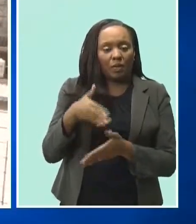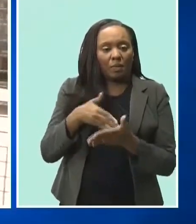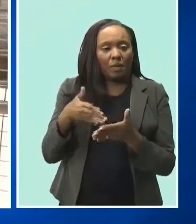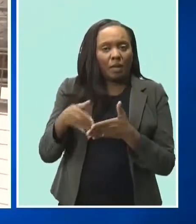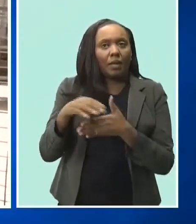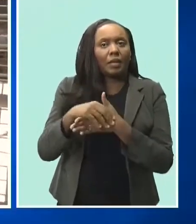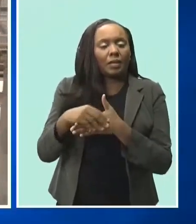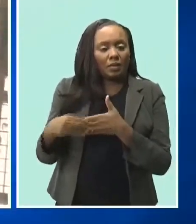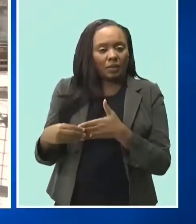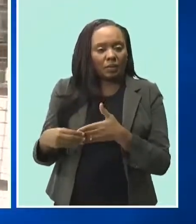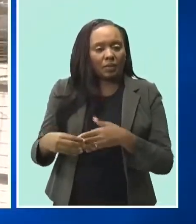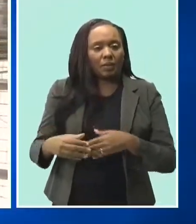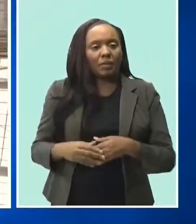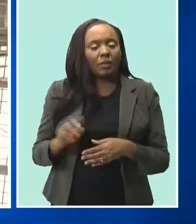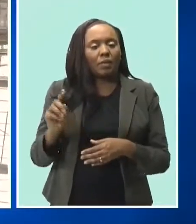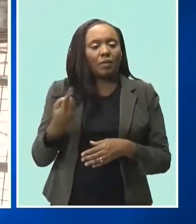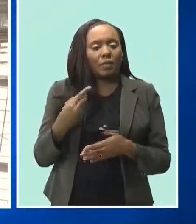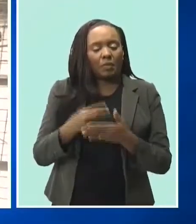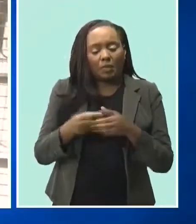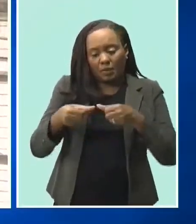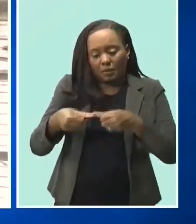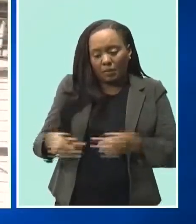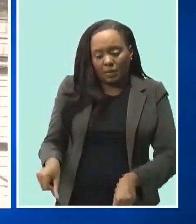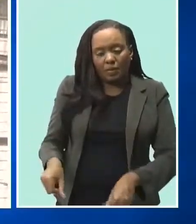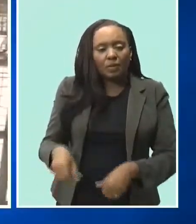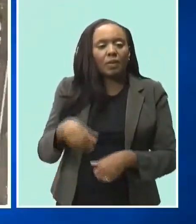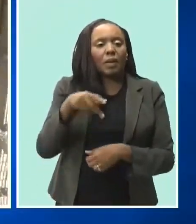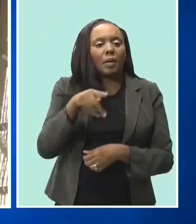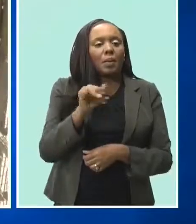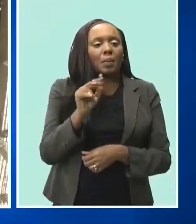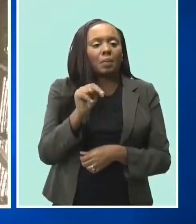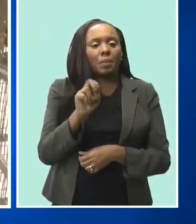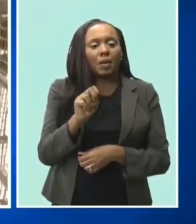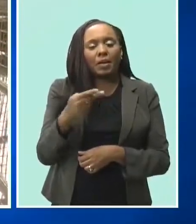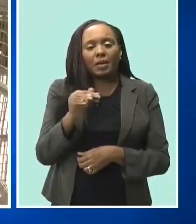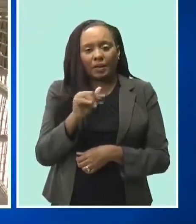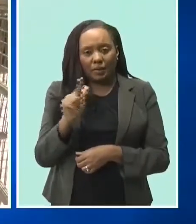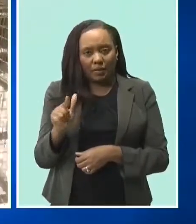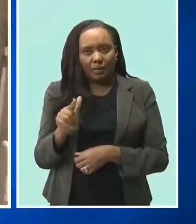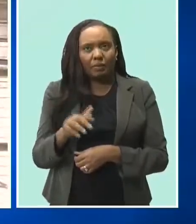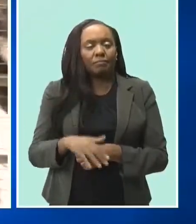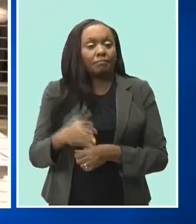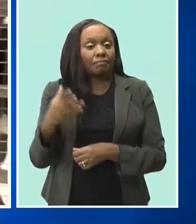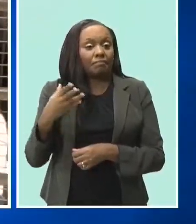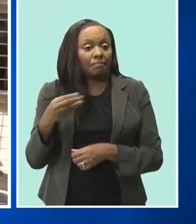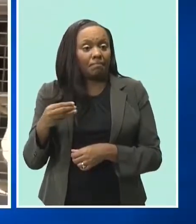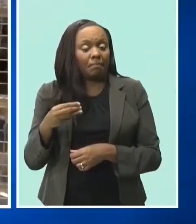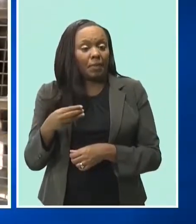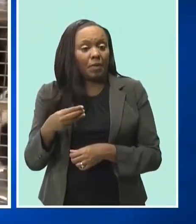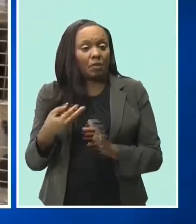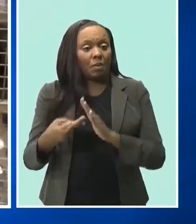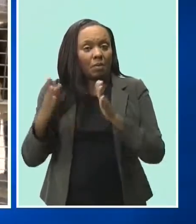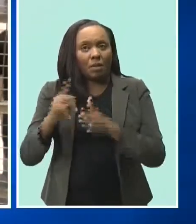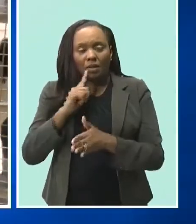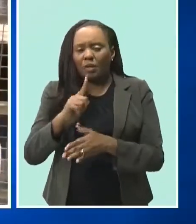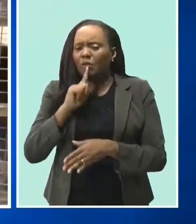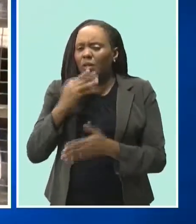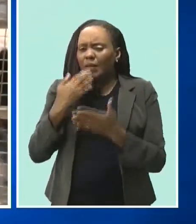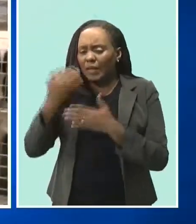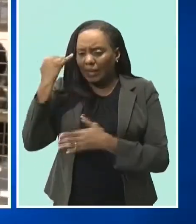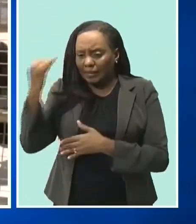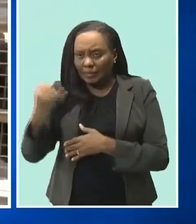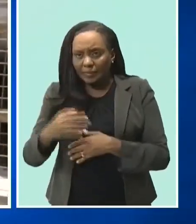She notes that the experience has been a traumatic one for staff, and she warned the public against stigmatizing the workers